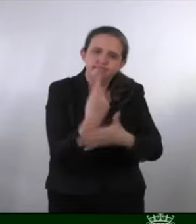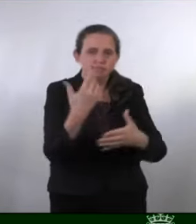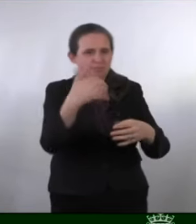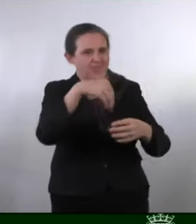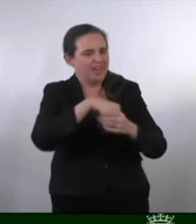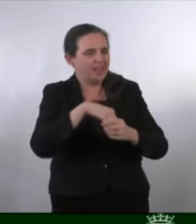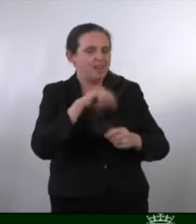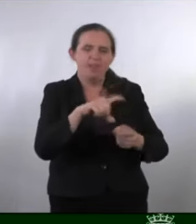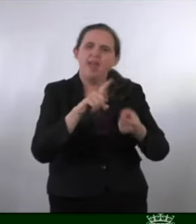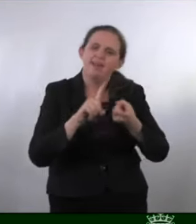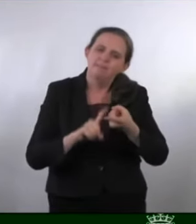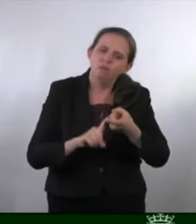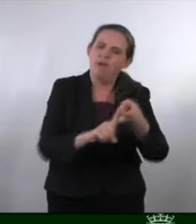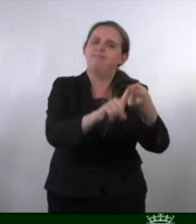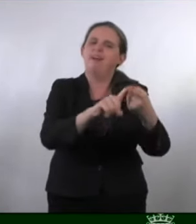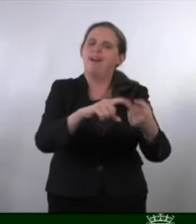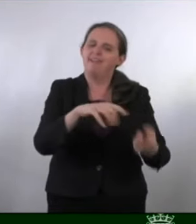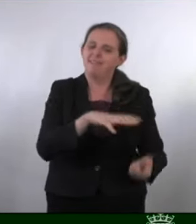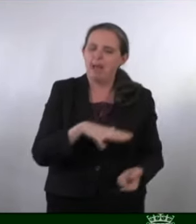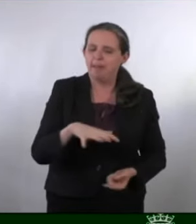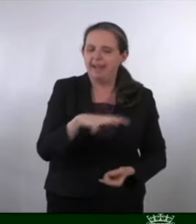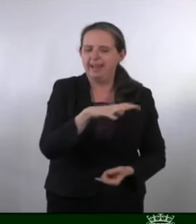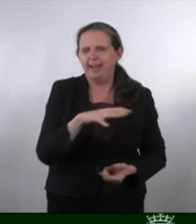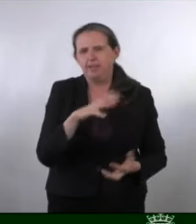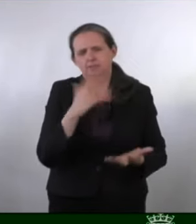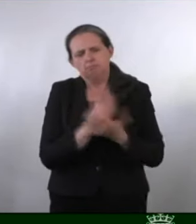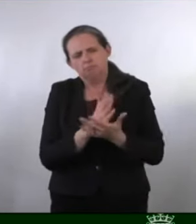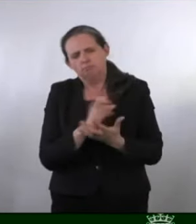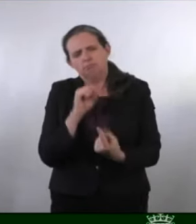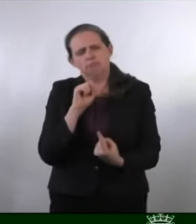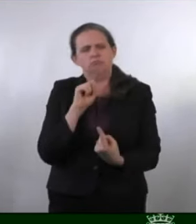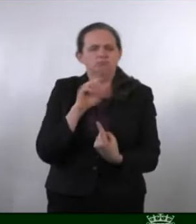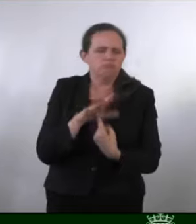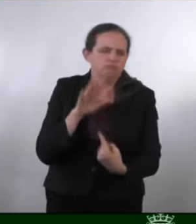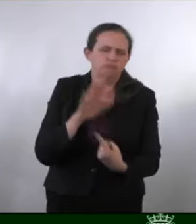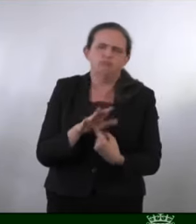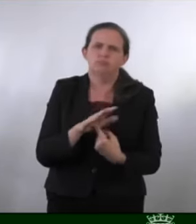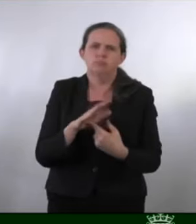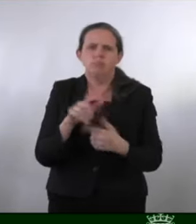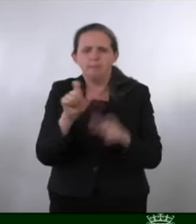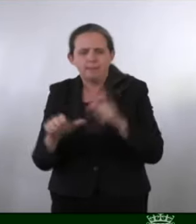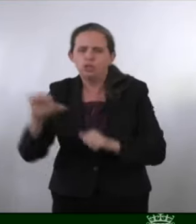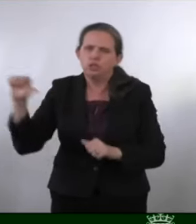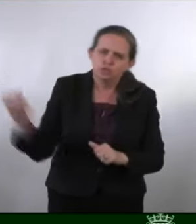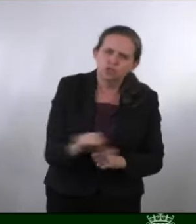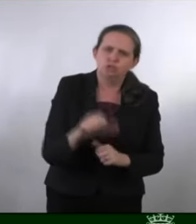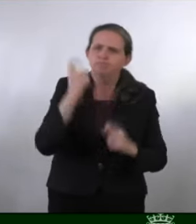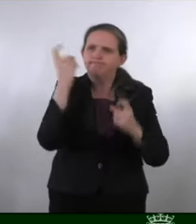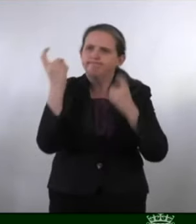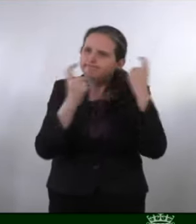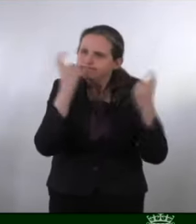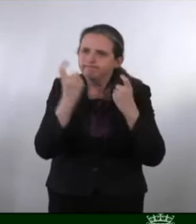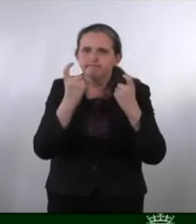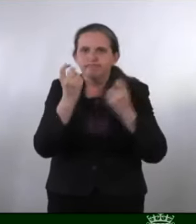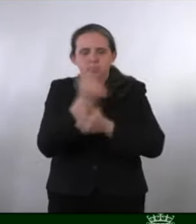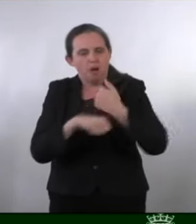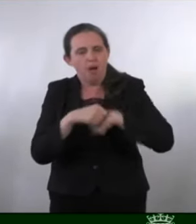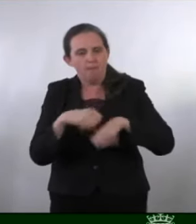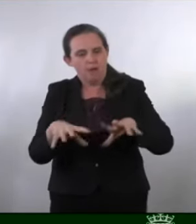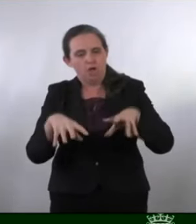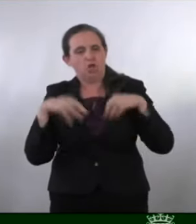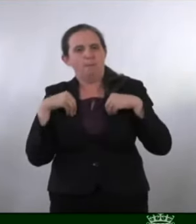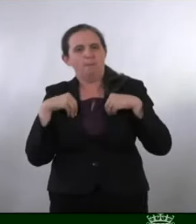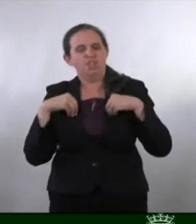more generous that people can do to open up not just their homes but to their hearts, to ensure